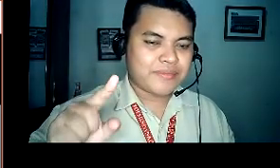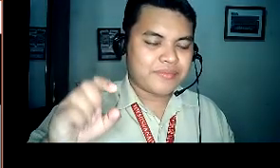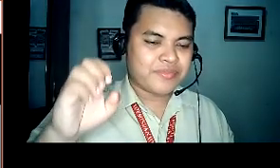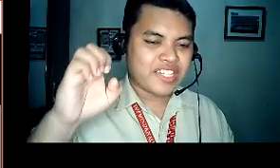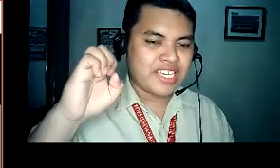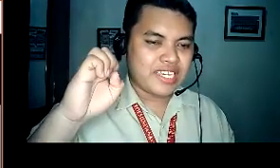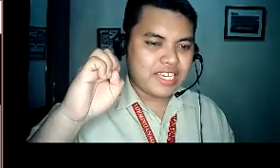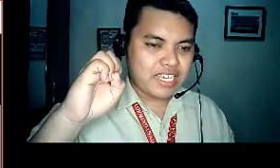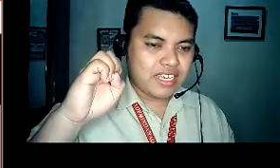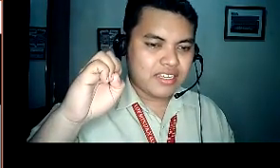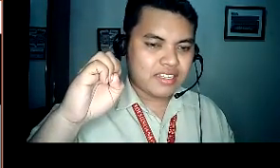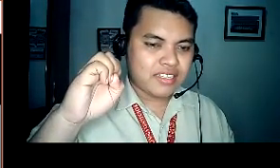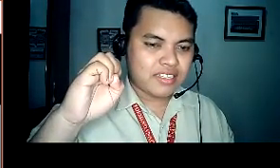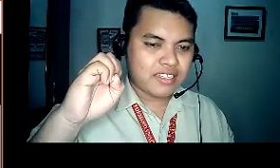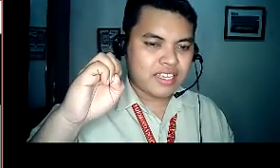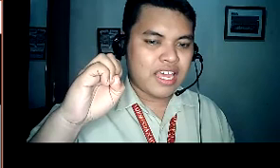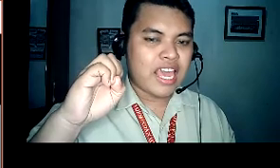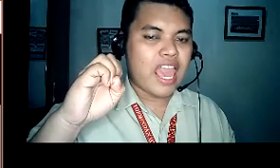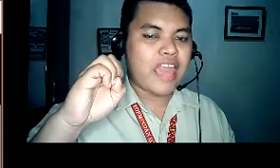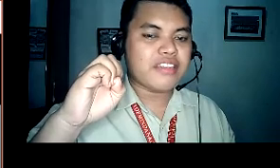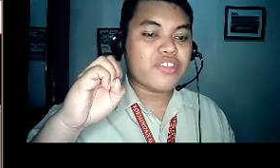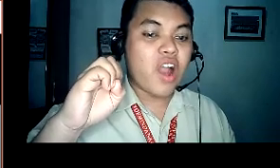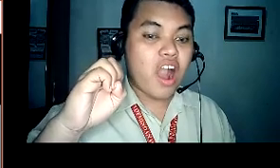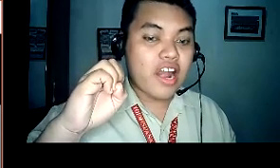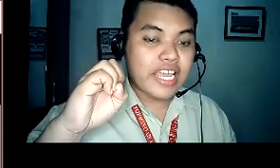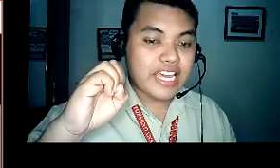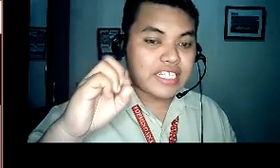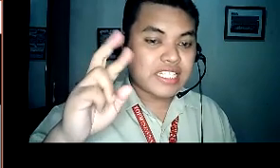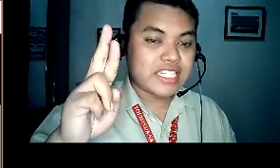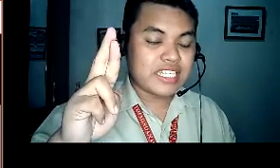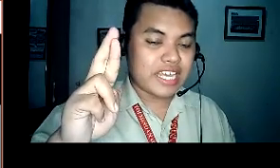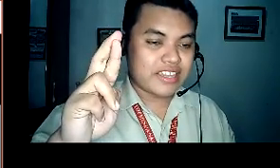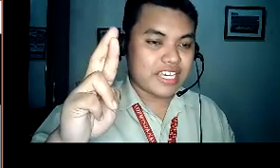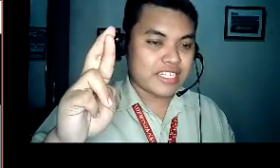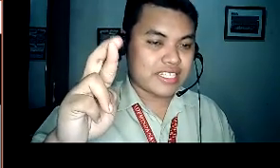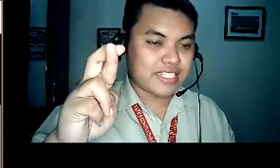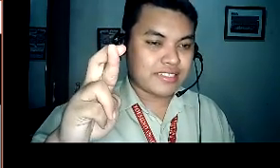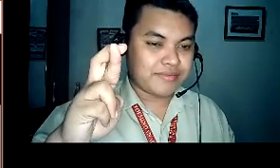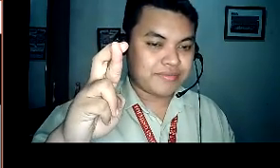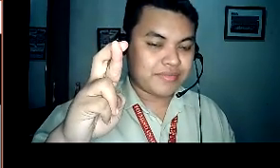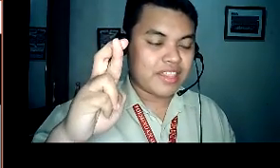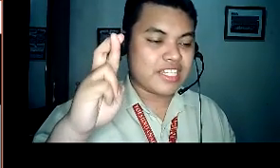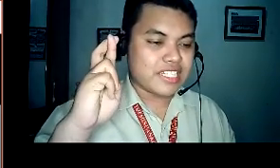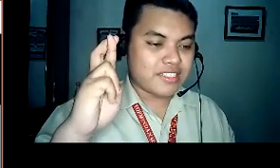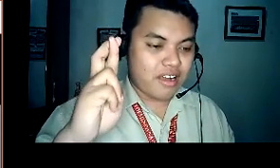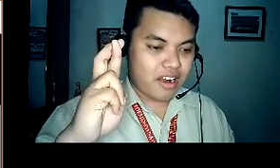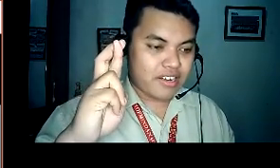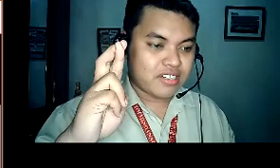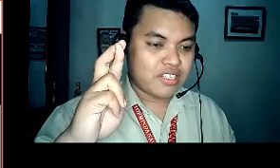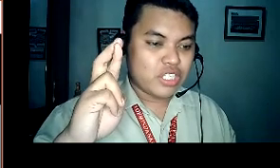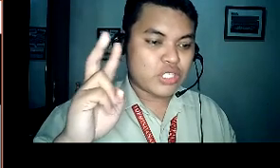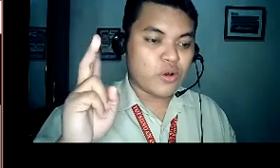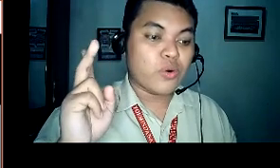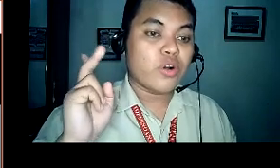Z, E, and the R is like this. This is the